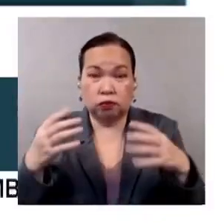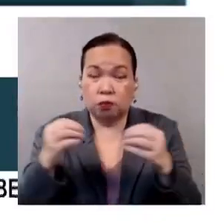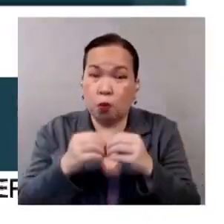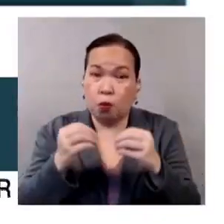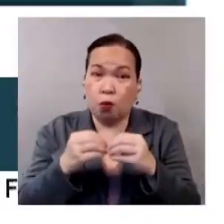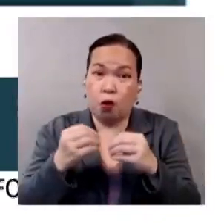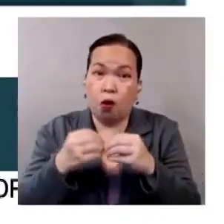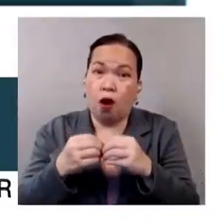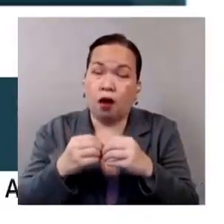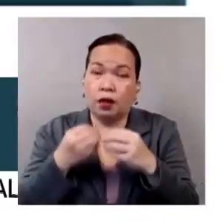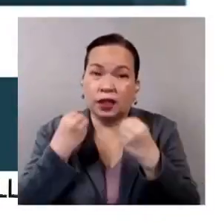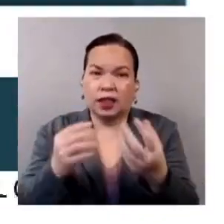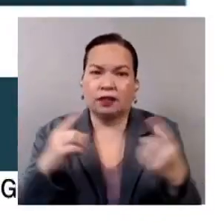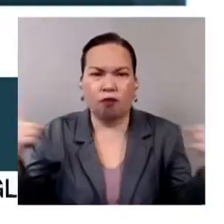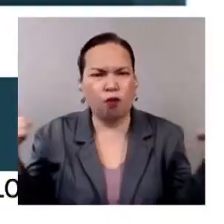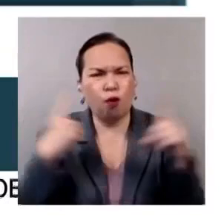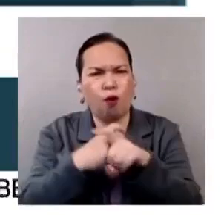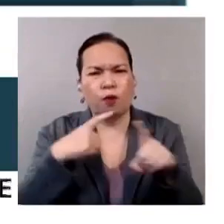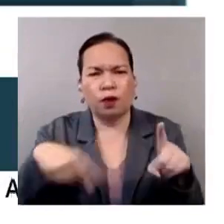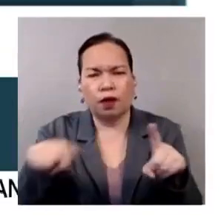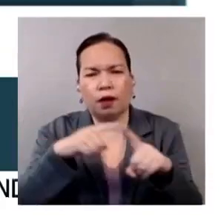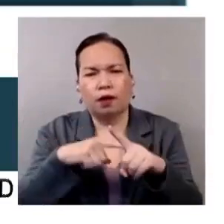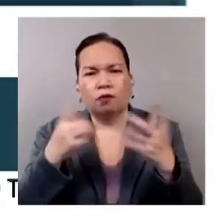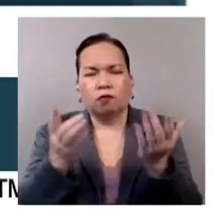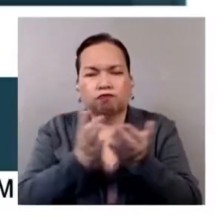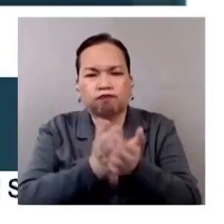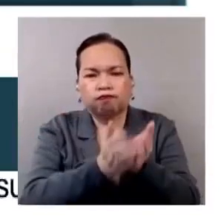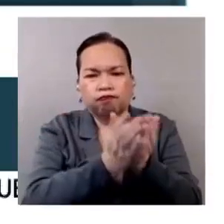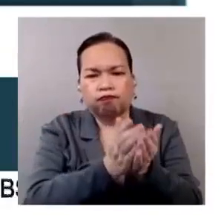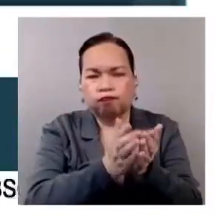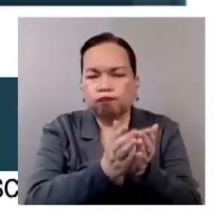Mindoro, particularly in Pola? What has been your advice?